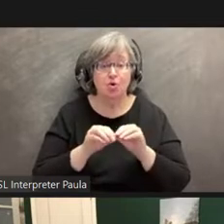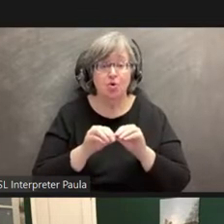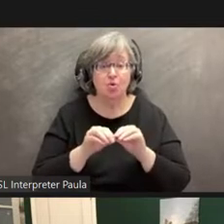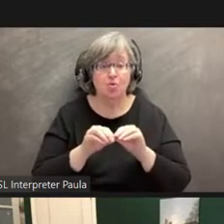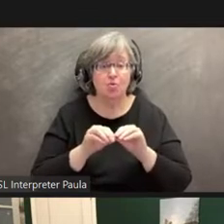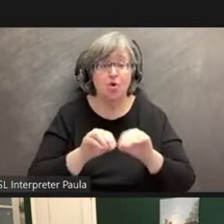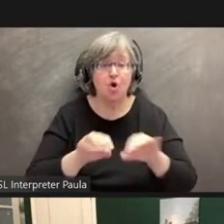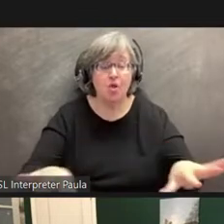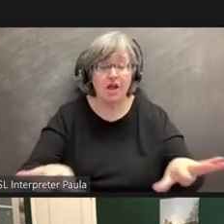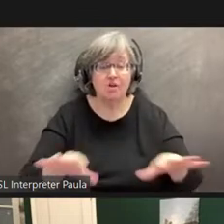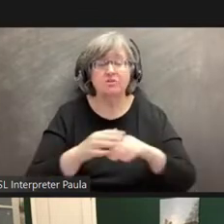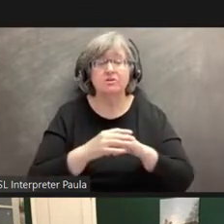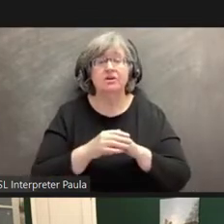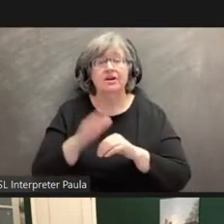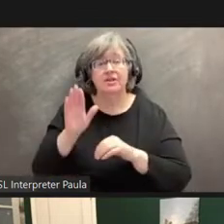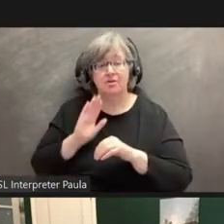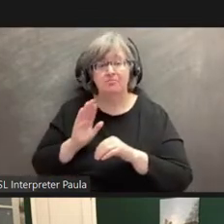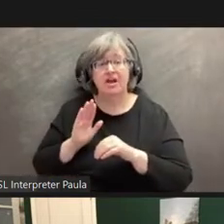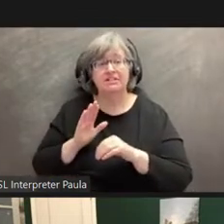past for the committee,